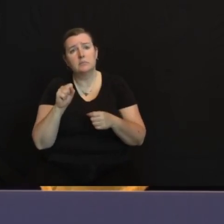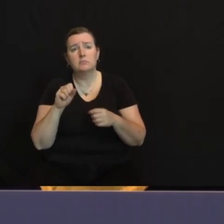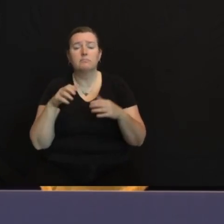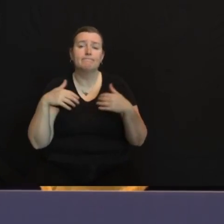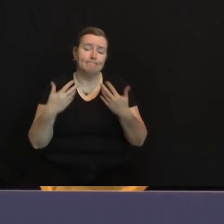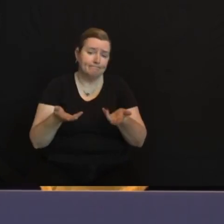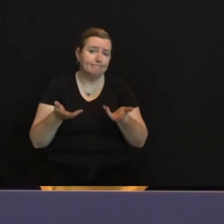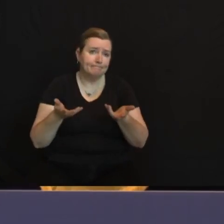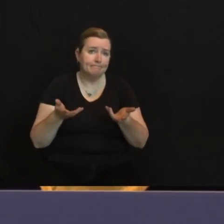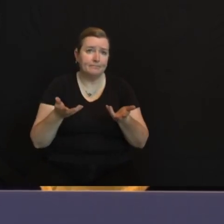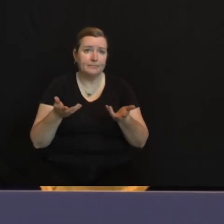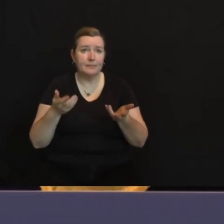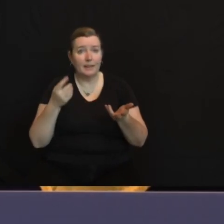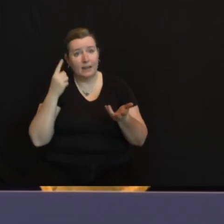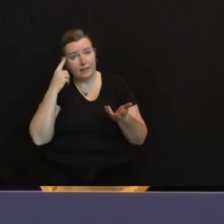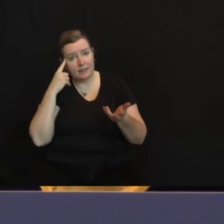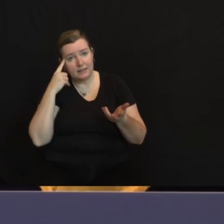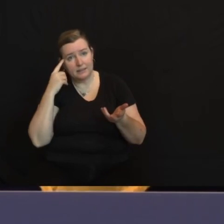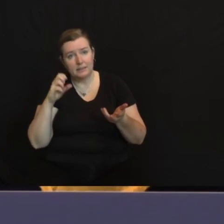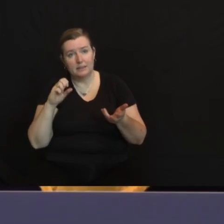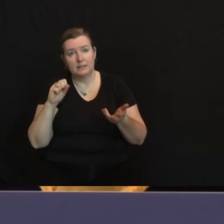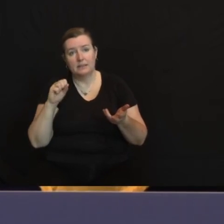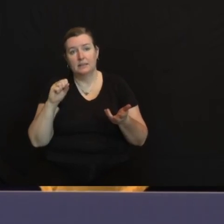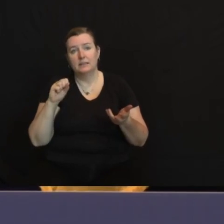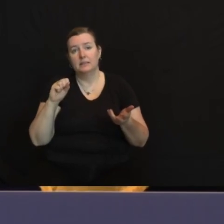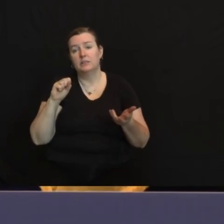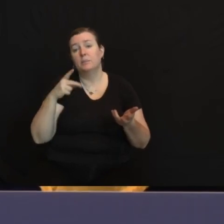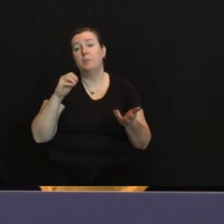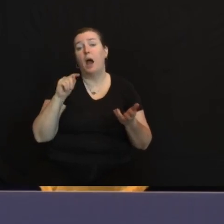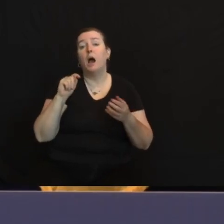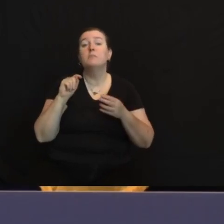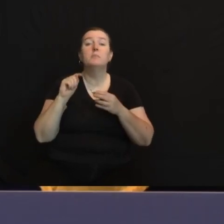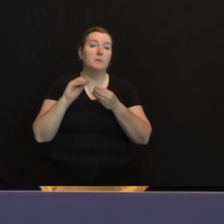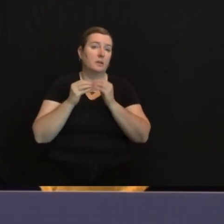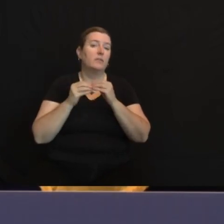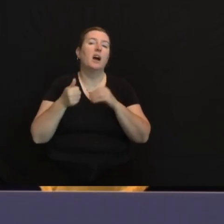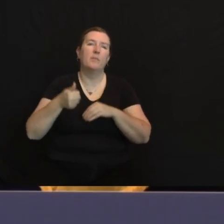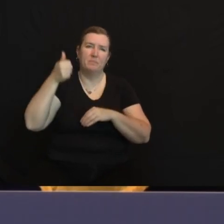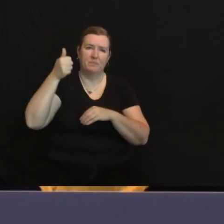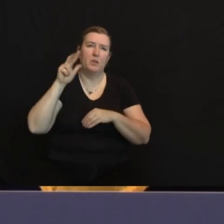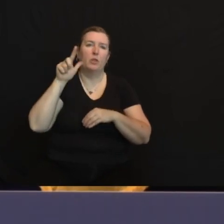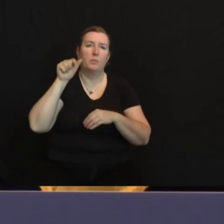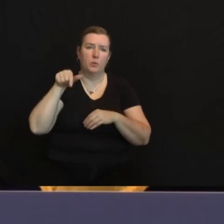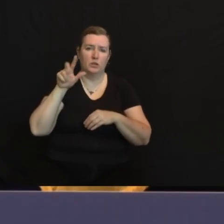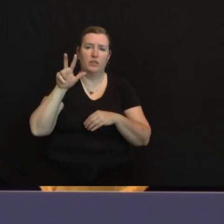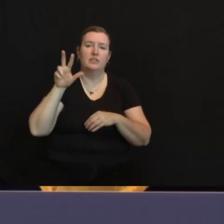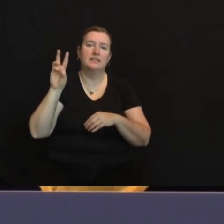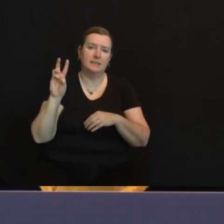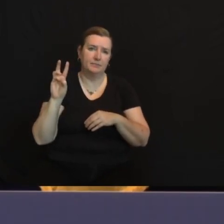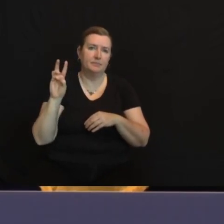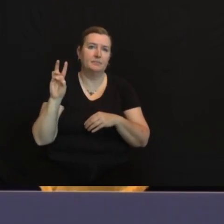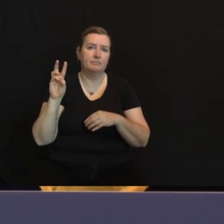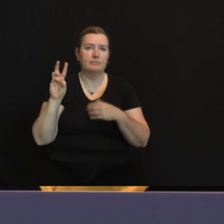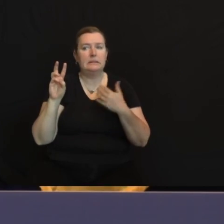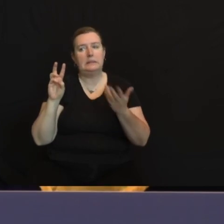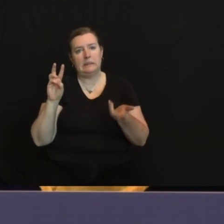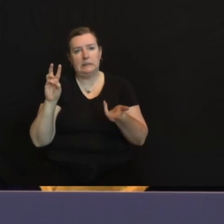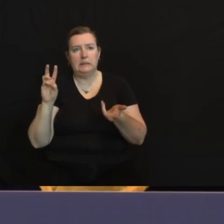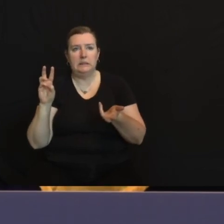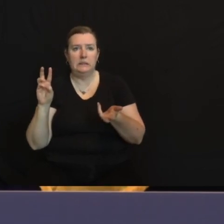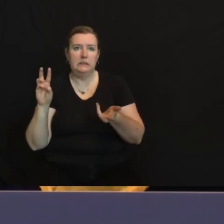I do think spot positivity is up. It's at 3.36%. That looks, eyeballing over the past week,